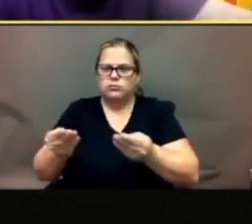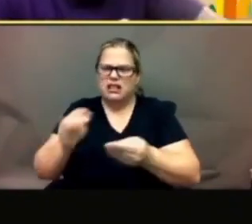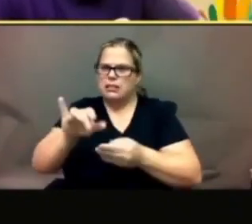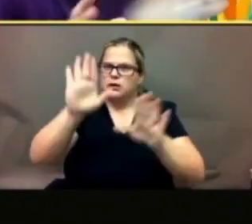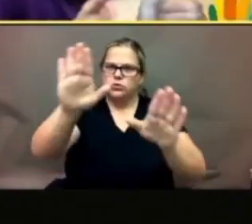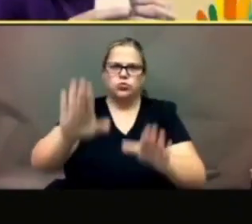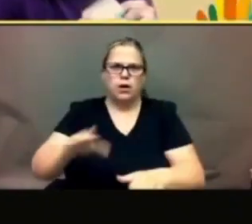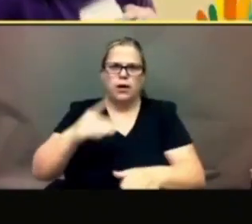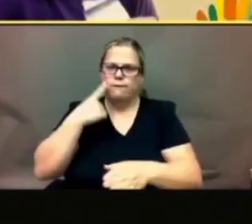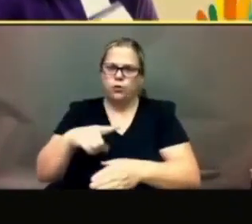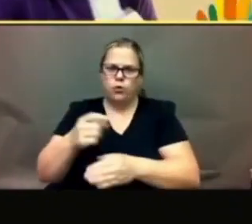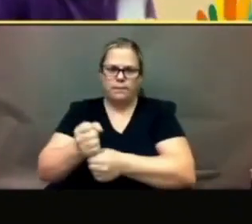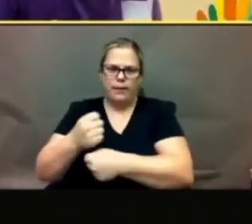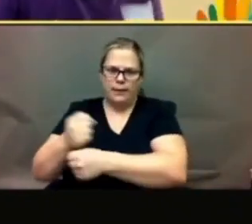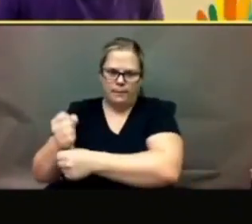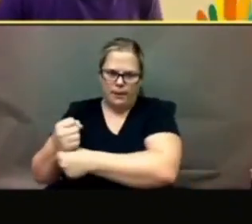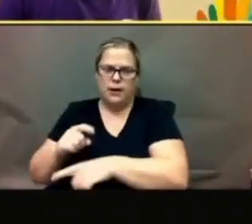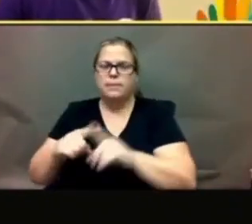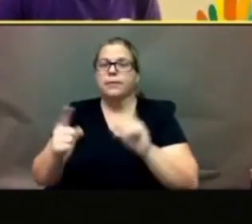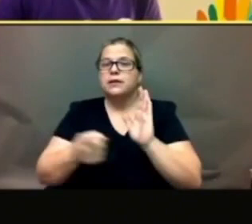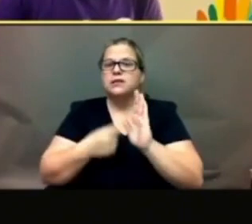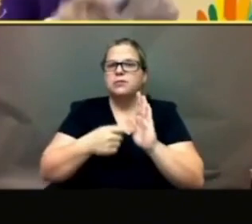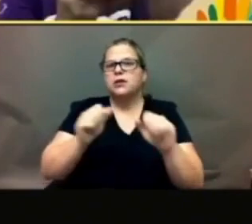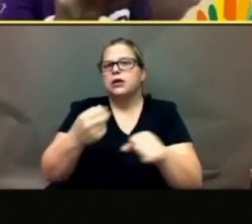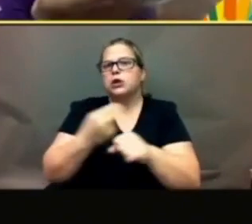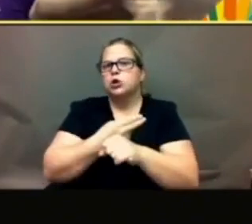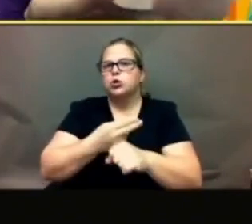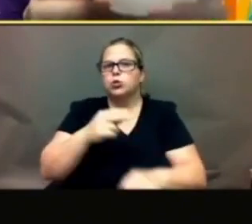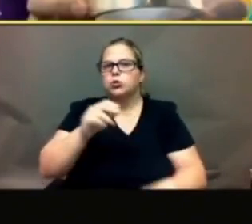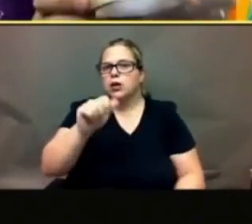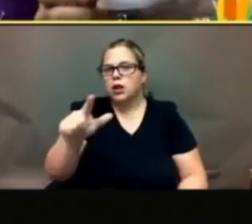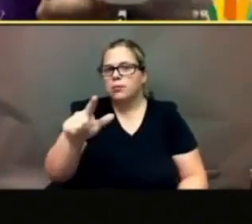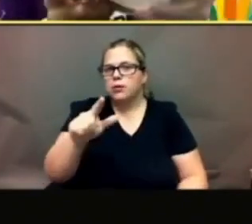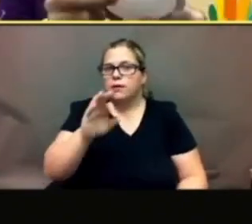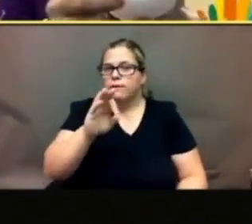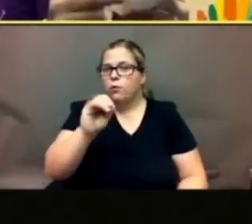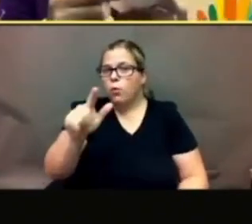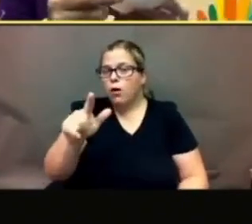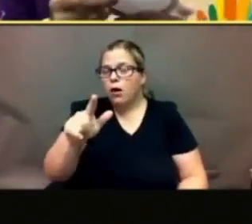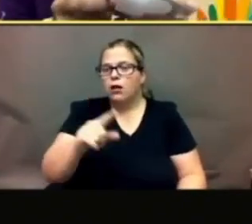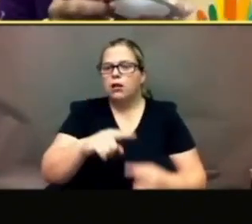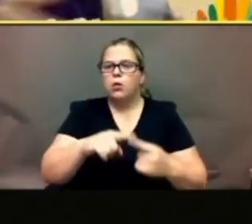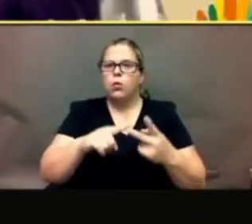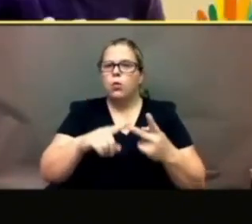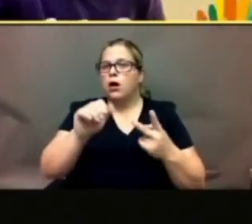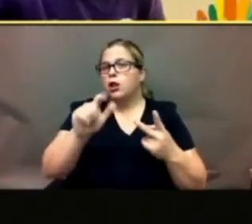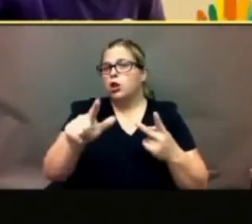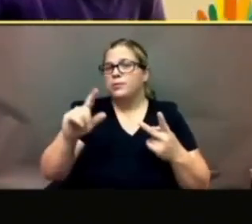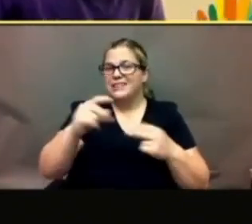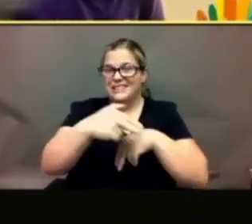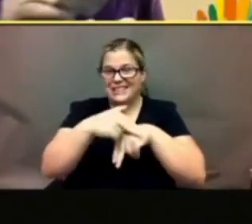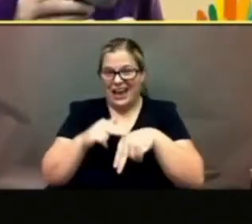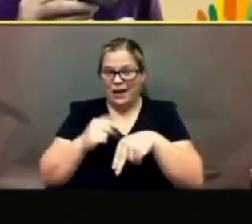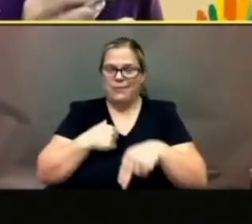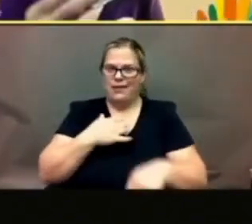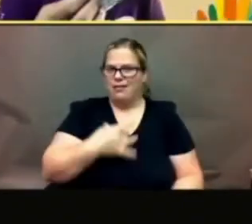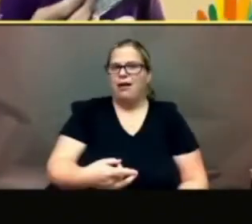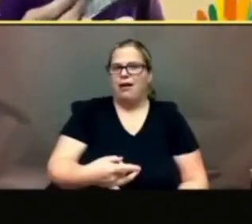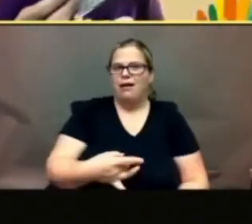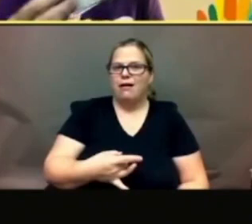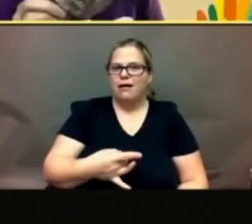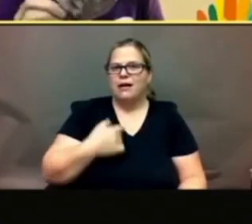recommend that people use things like aluminum foil, or I love this aluminum tape you can get usually at the hardware store, or these kinds